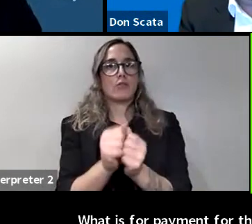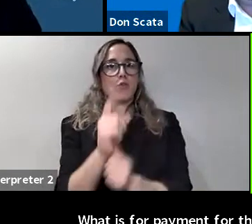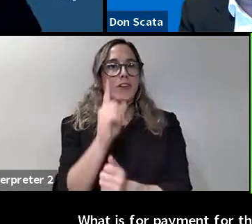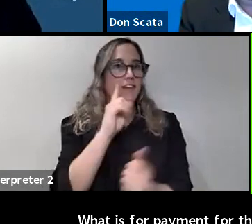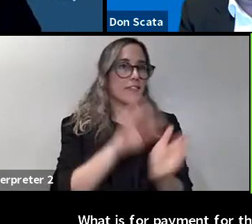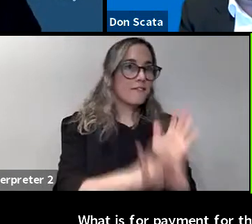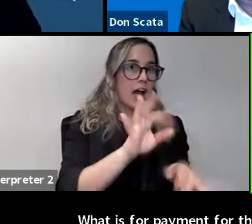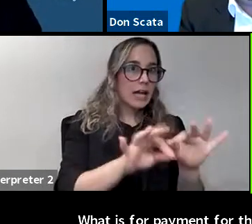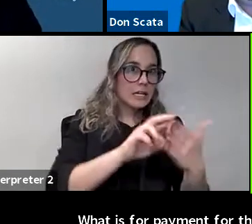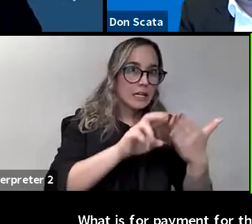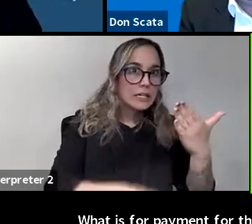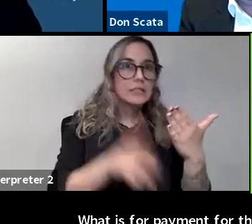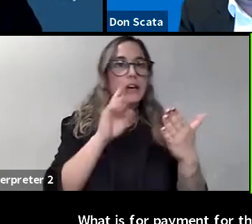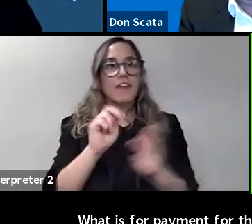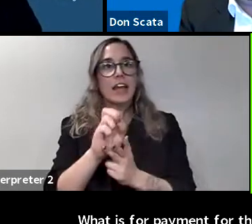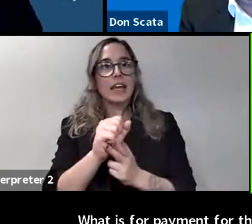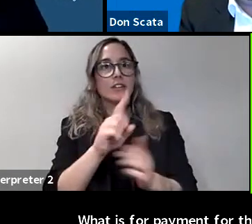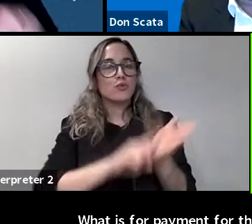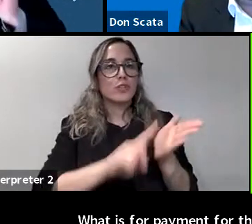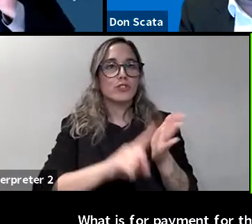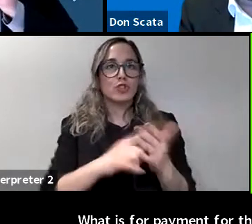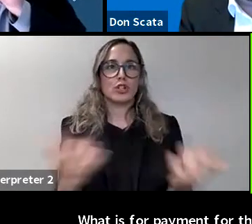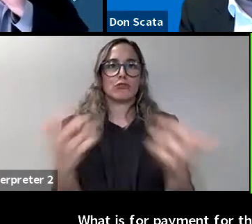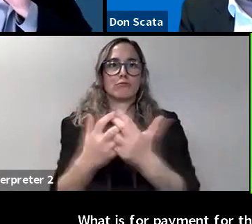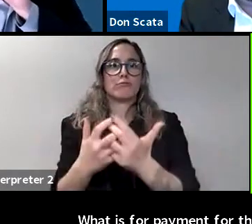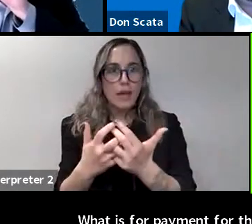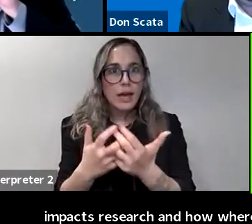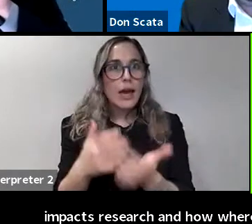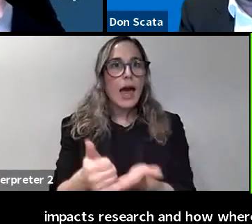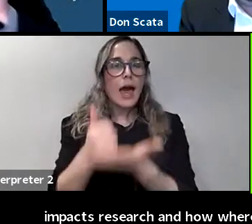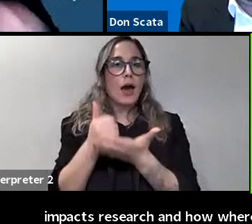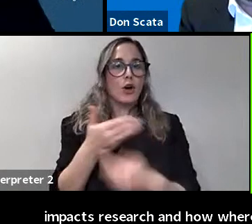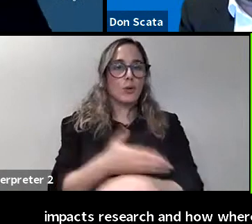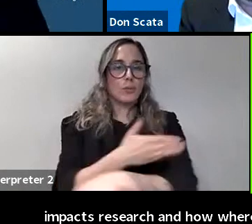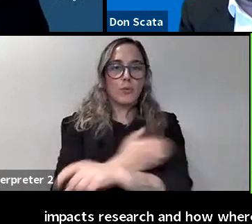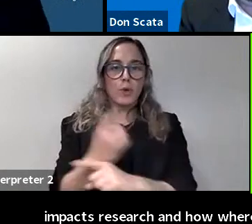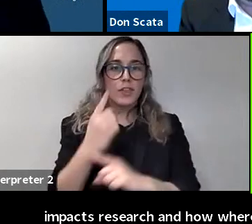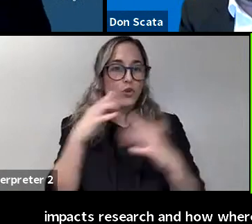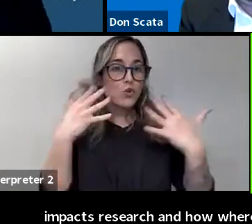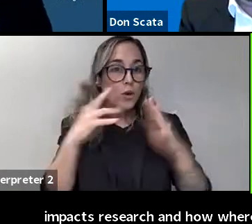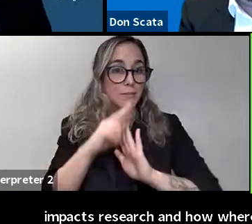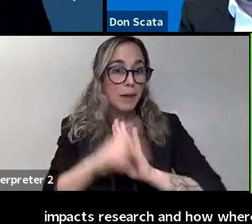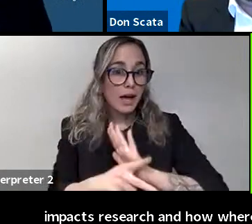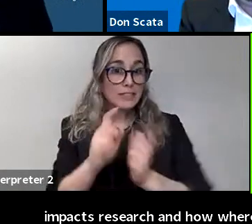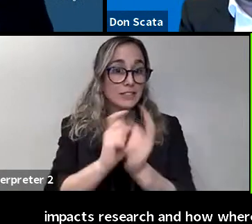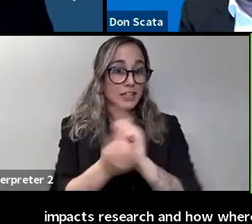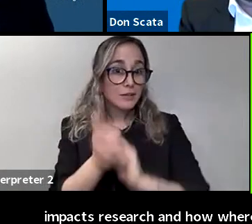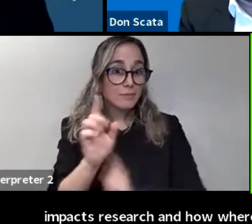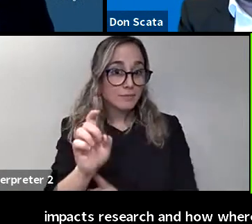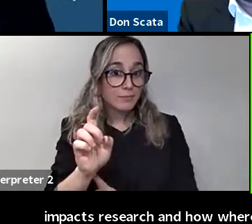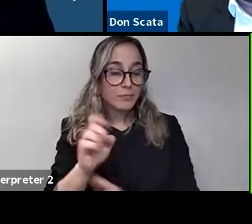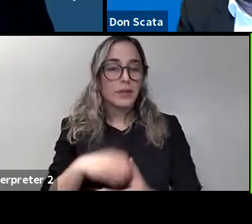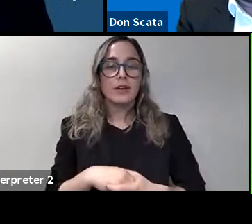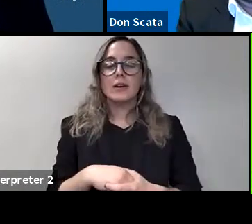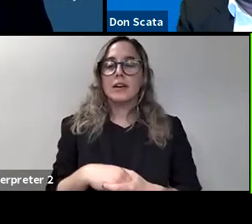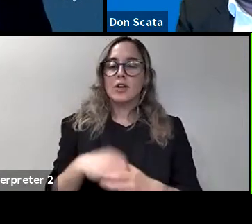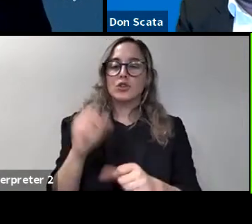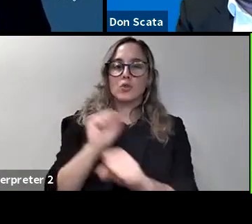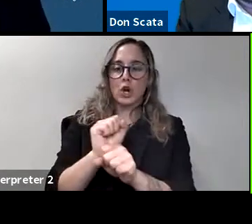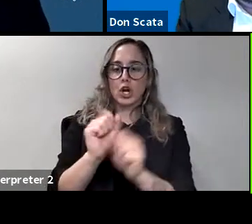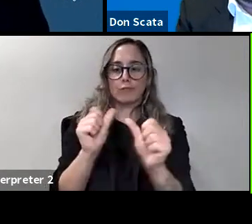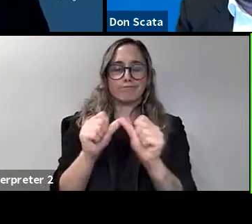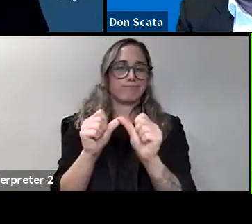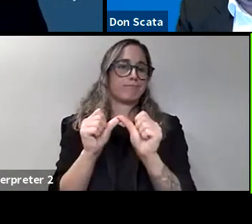findings of the NES research help formulate future FAA noise policy? So this is work that is